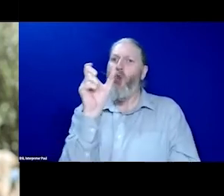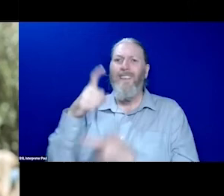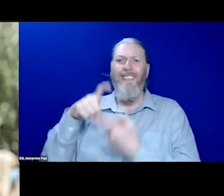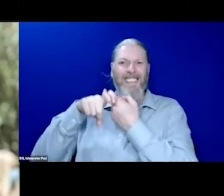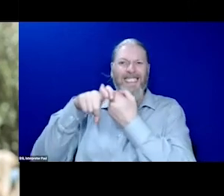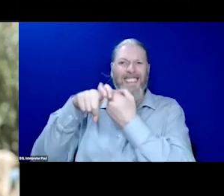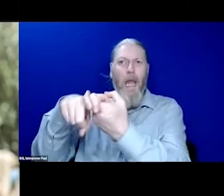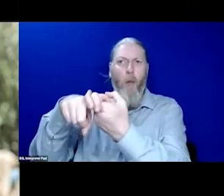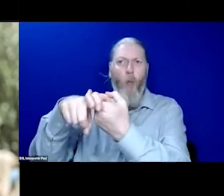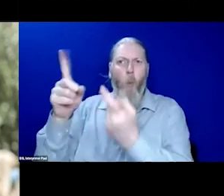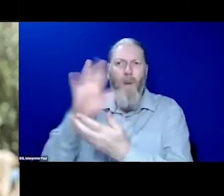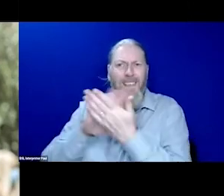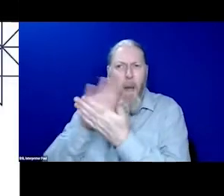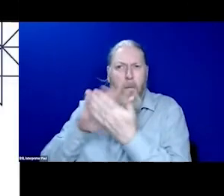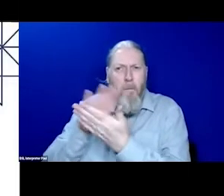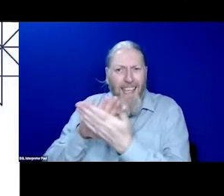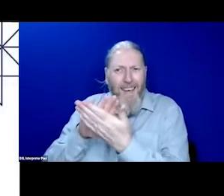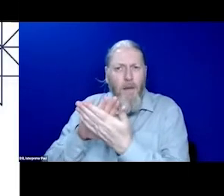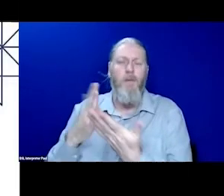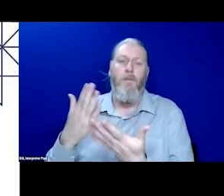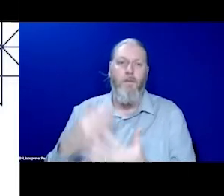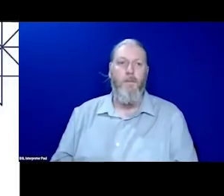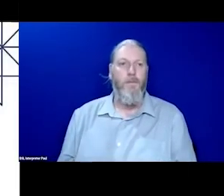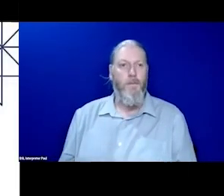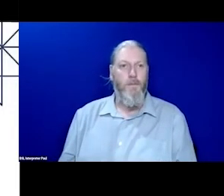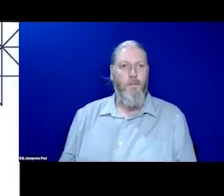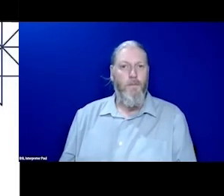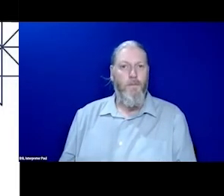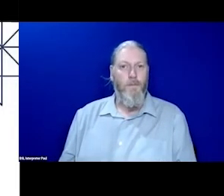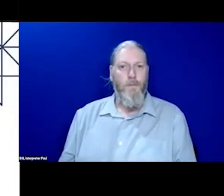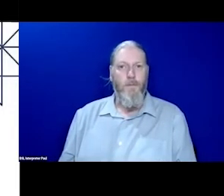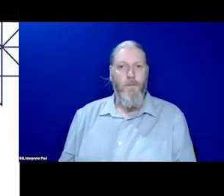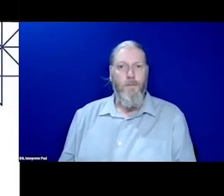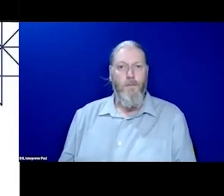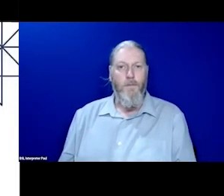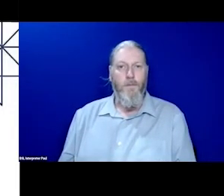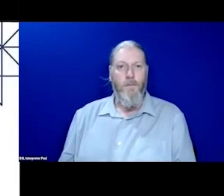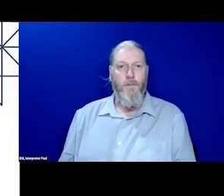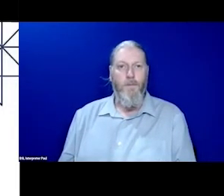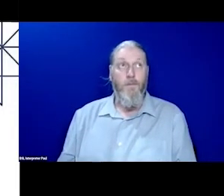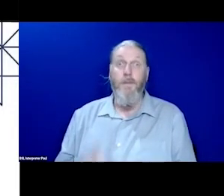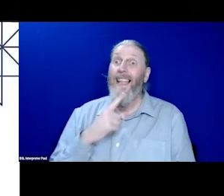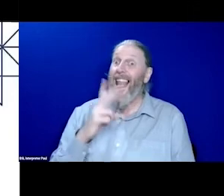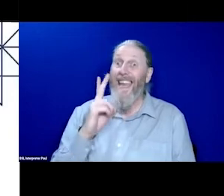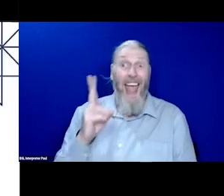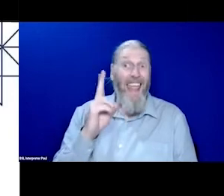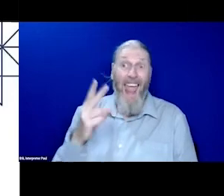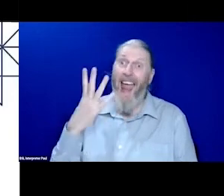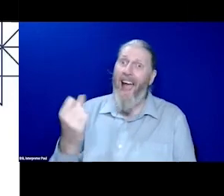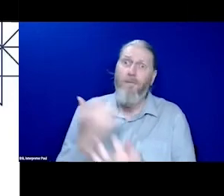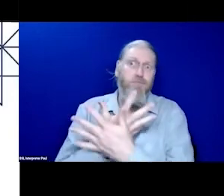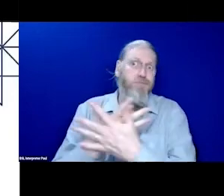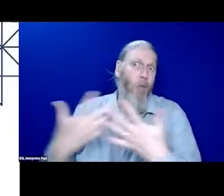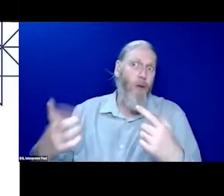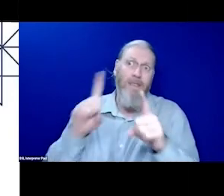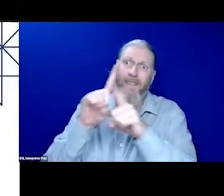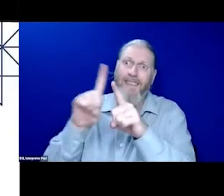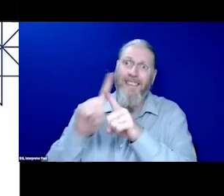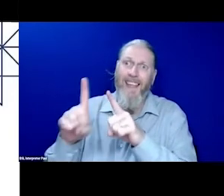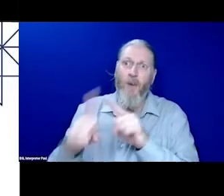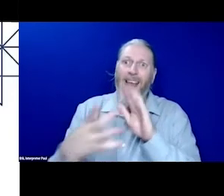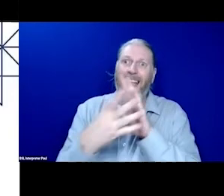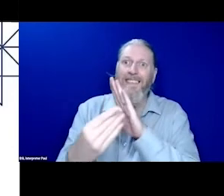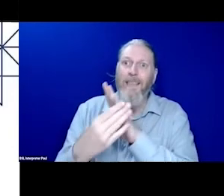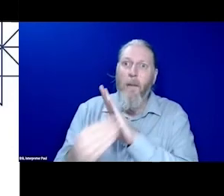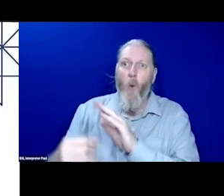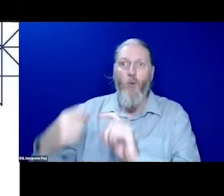planet. Next slide. And again, there are many examples of hope everywhere. One